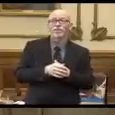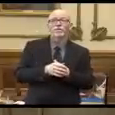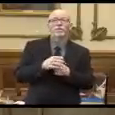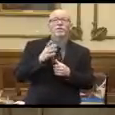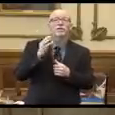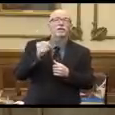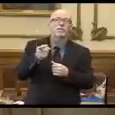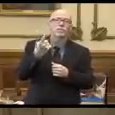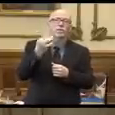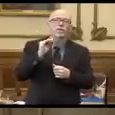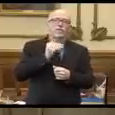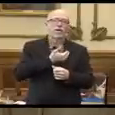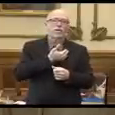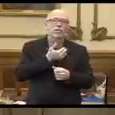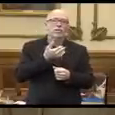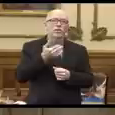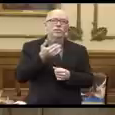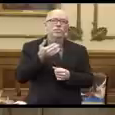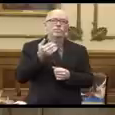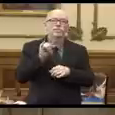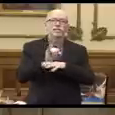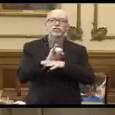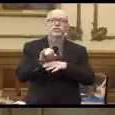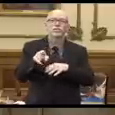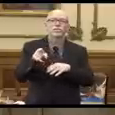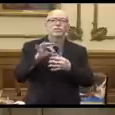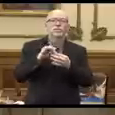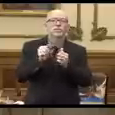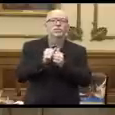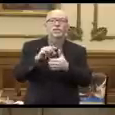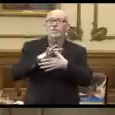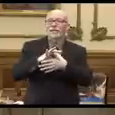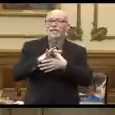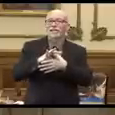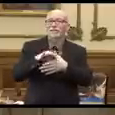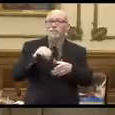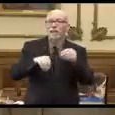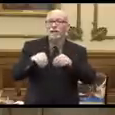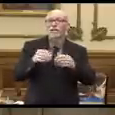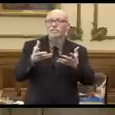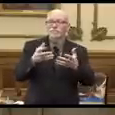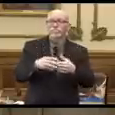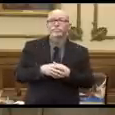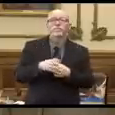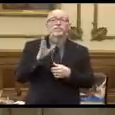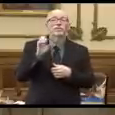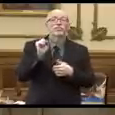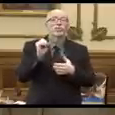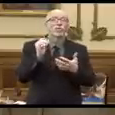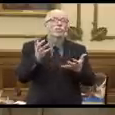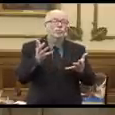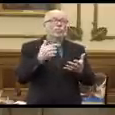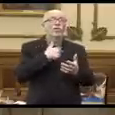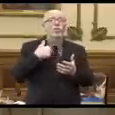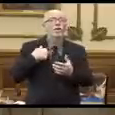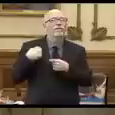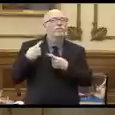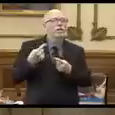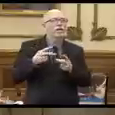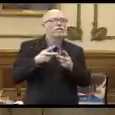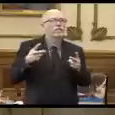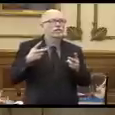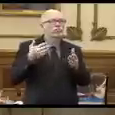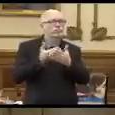again, it's one of our industries that has to do with meat packing. And so consequently, we have been very